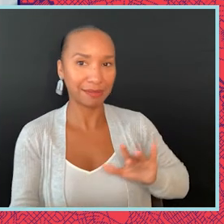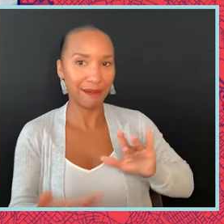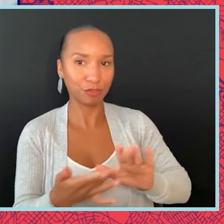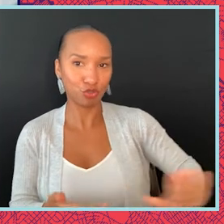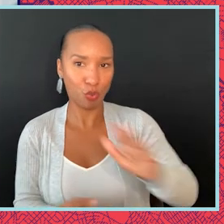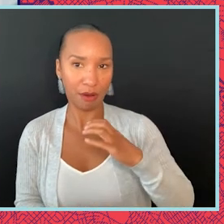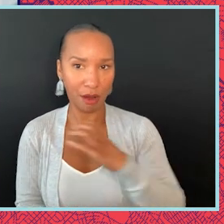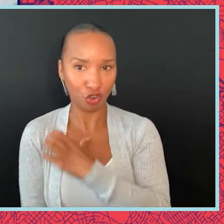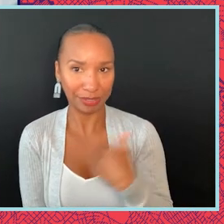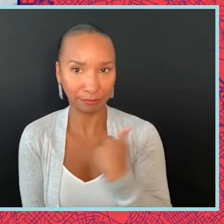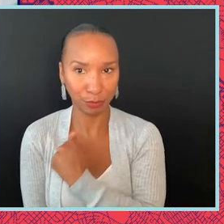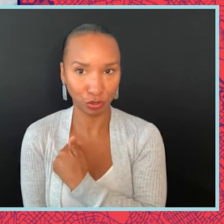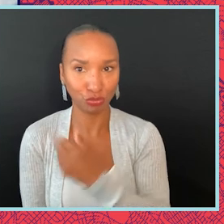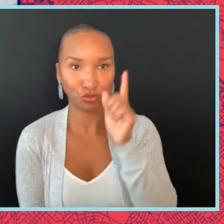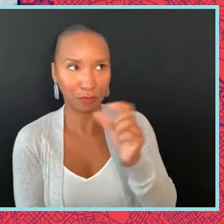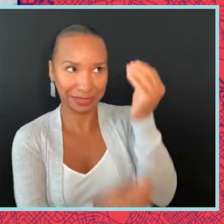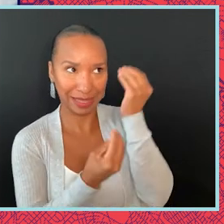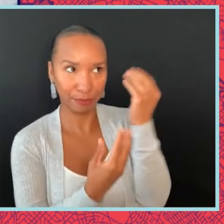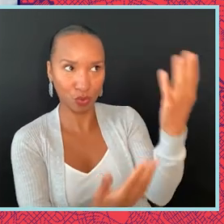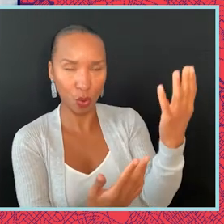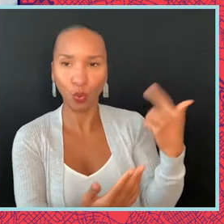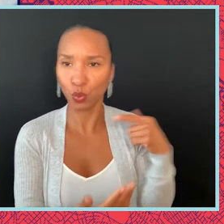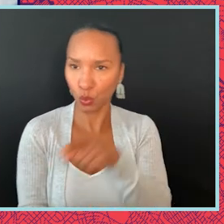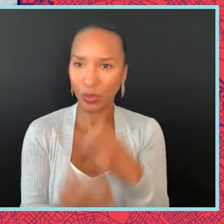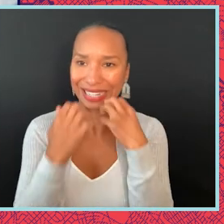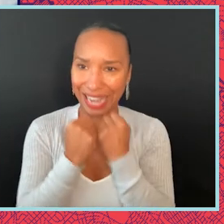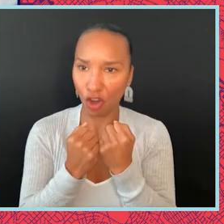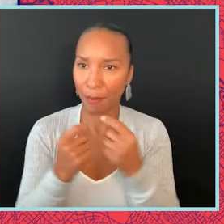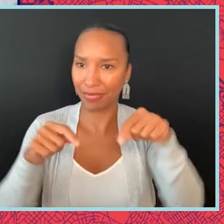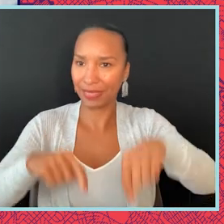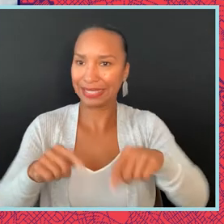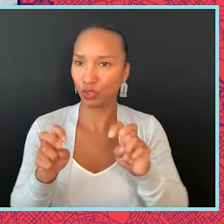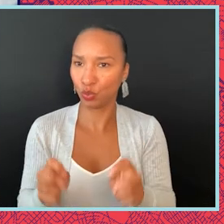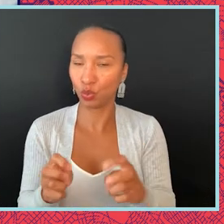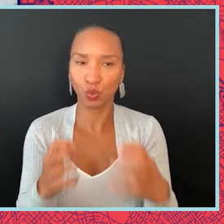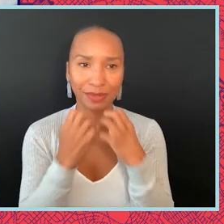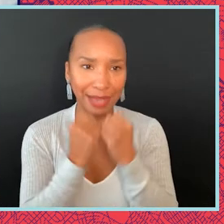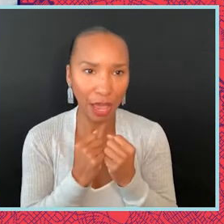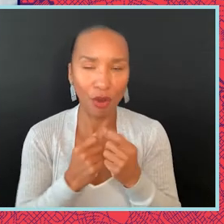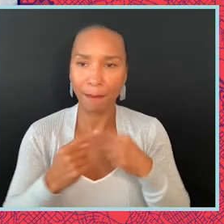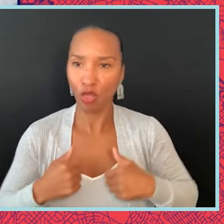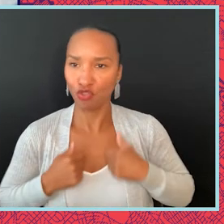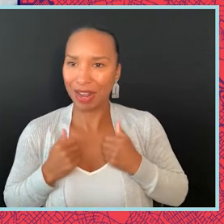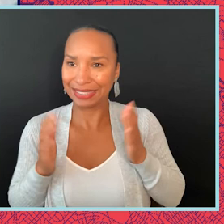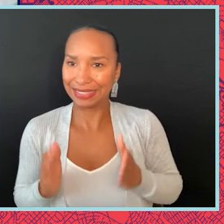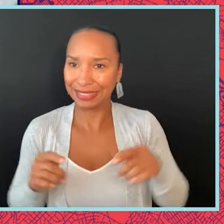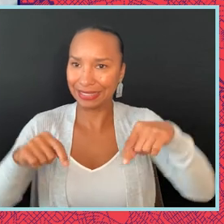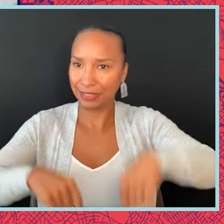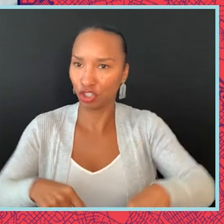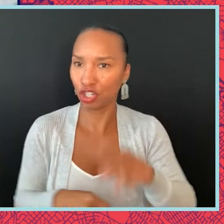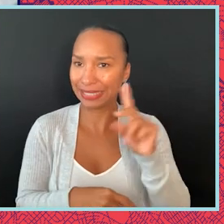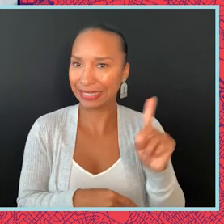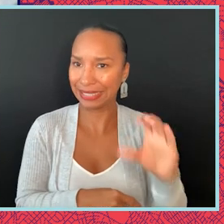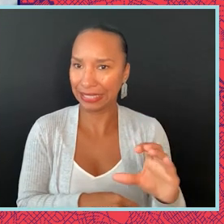contacting your congressional members and letting them know that you care about this issue, that you care about the residents of the District